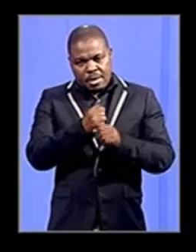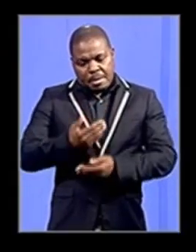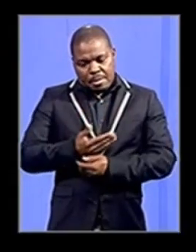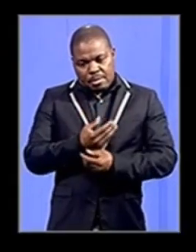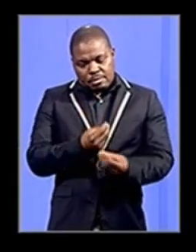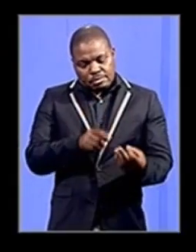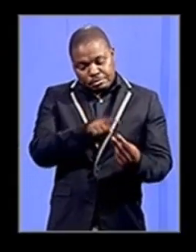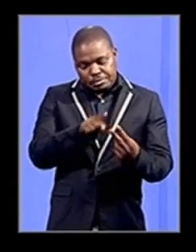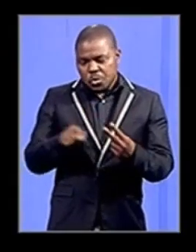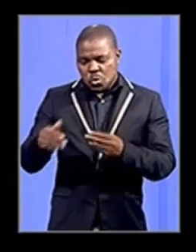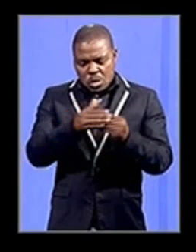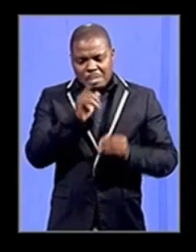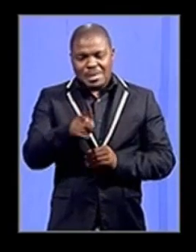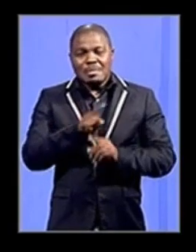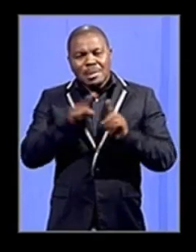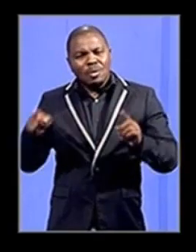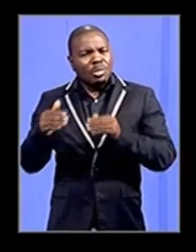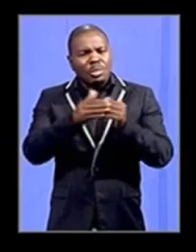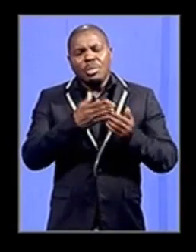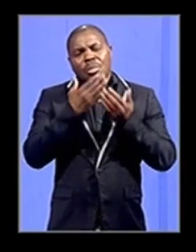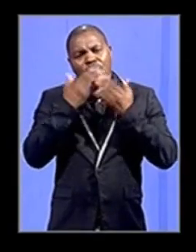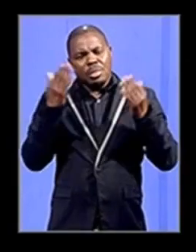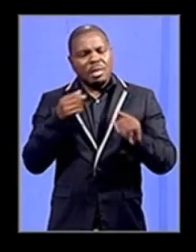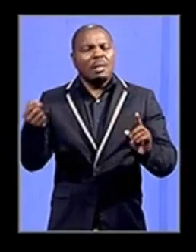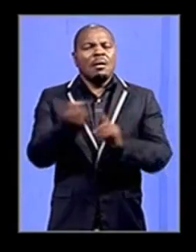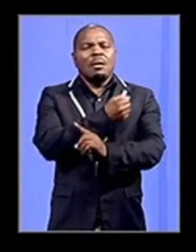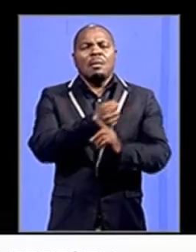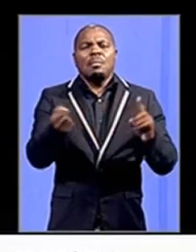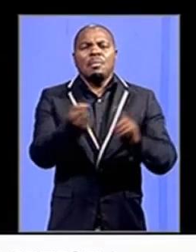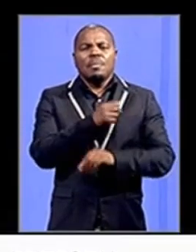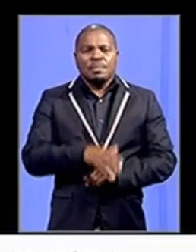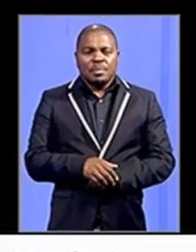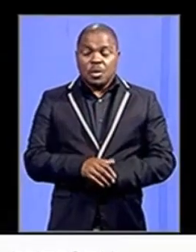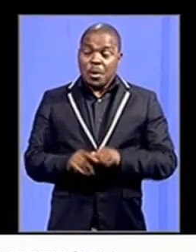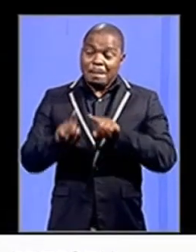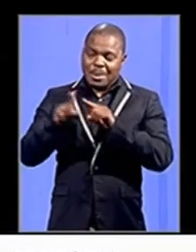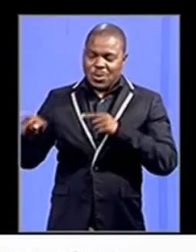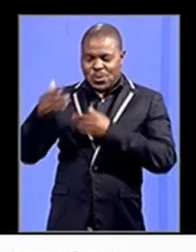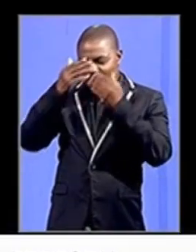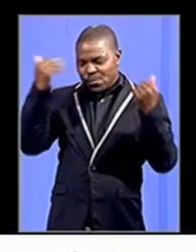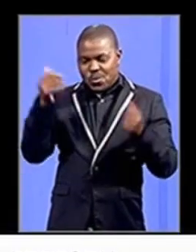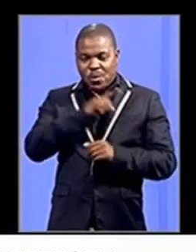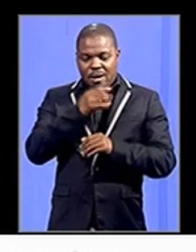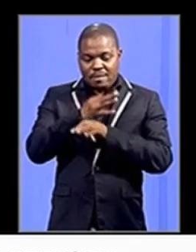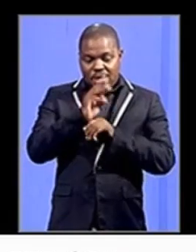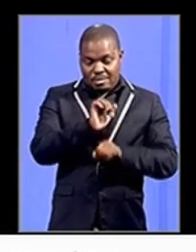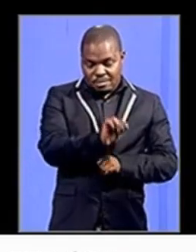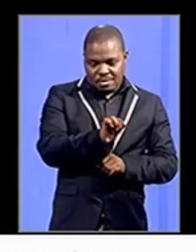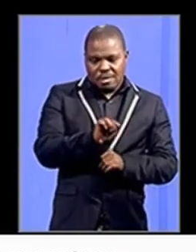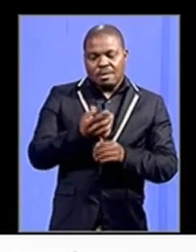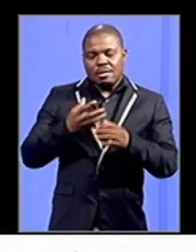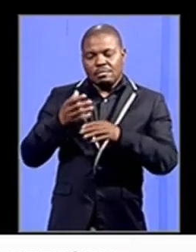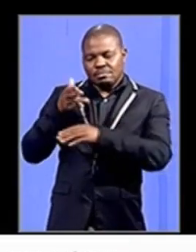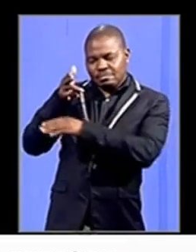gore a ba šireletše o ba hlakišitše efela o be a sa tsebe gore batswadi ba bona ba tsentšhitše khamera ya sephiri